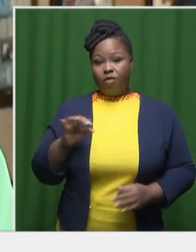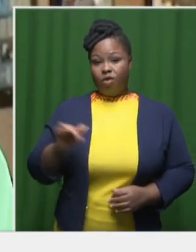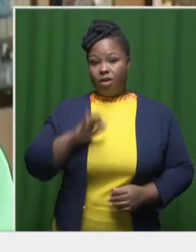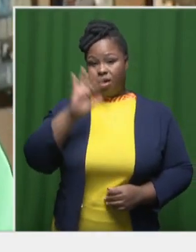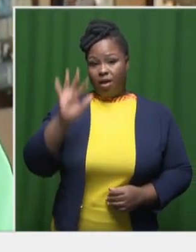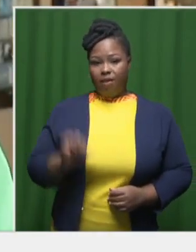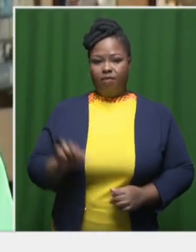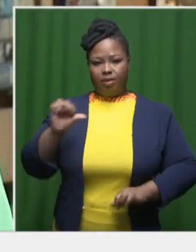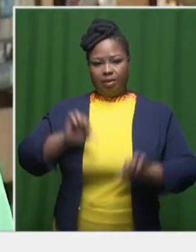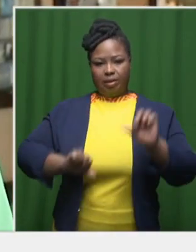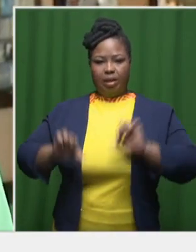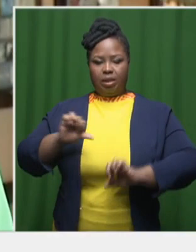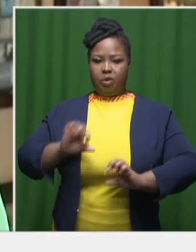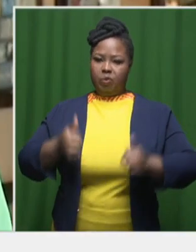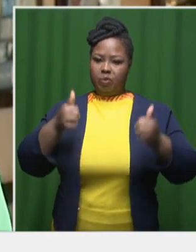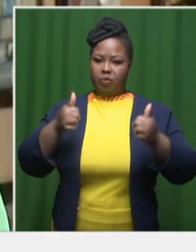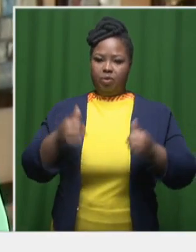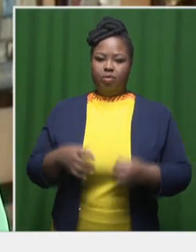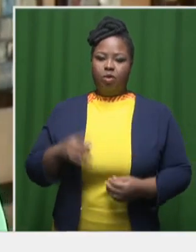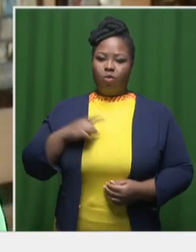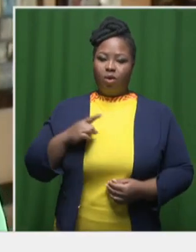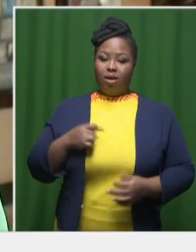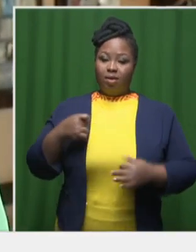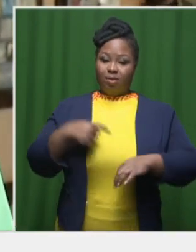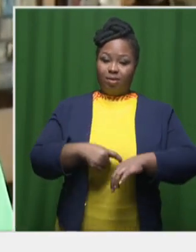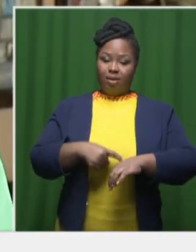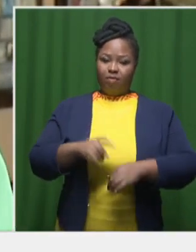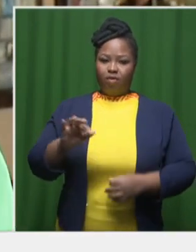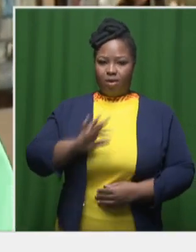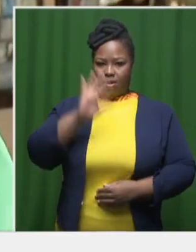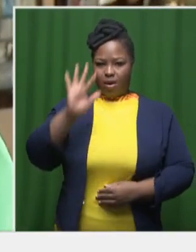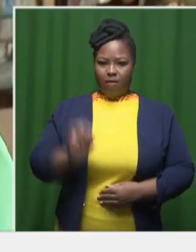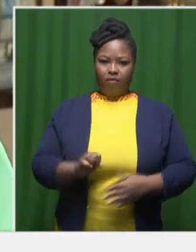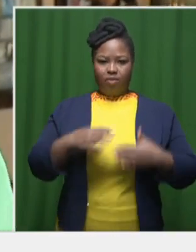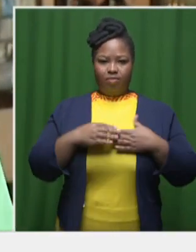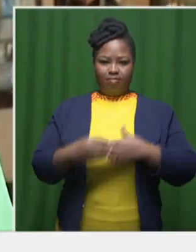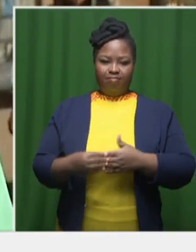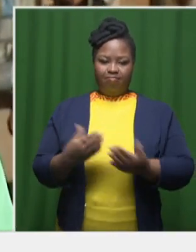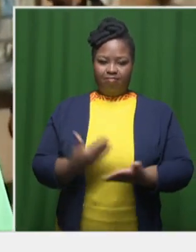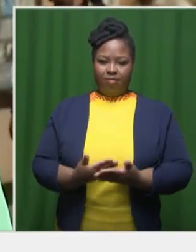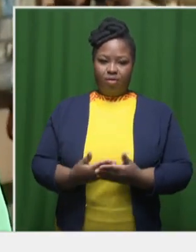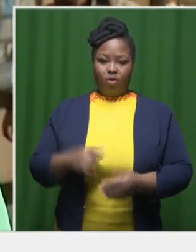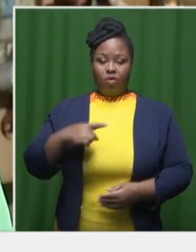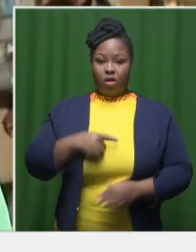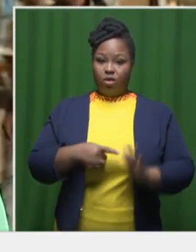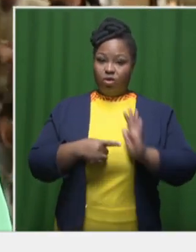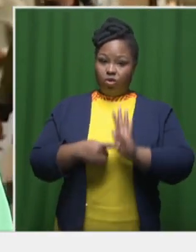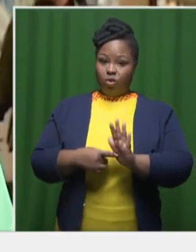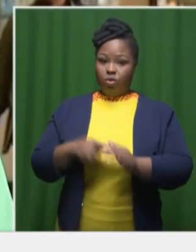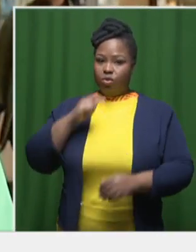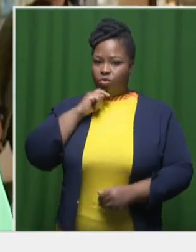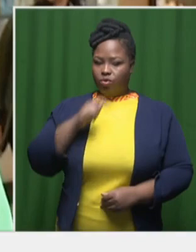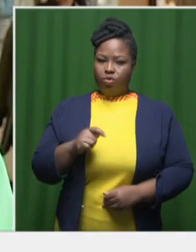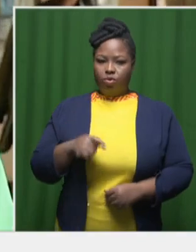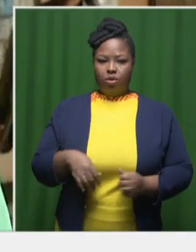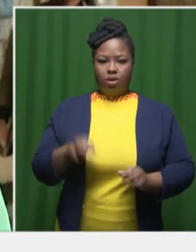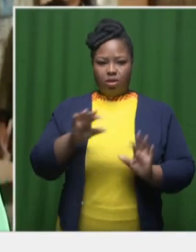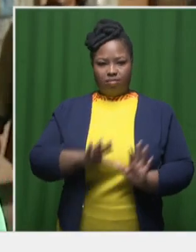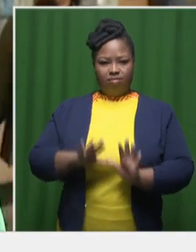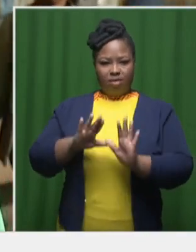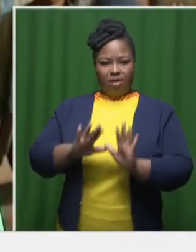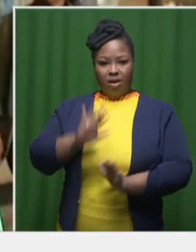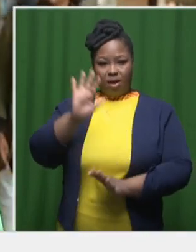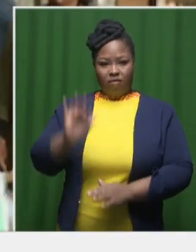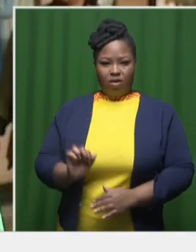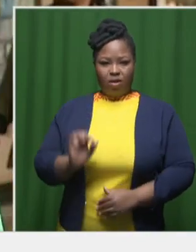African science. I think this is Africa's moments to lead. I think it's a real sign that the science being done on this continent across